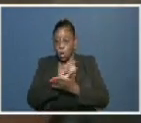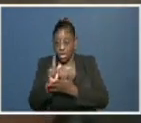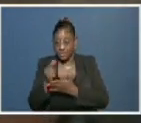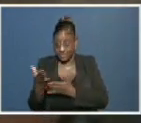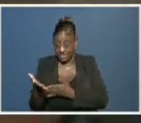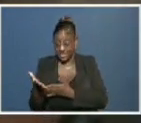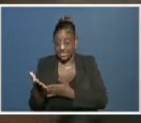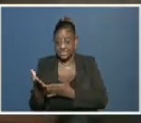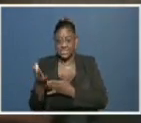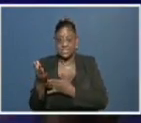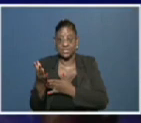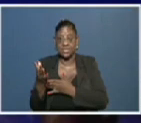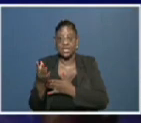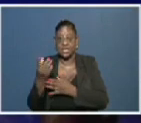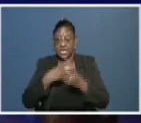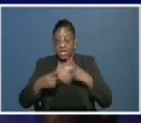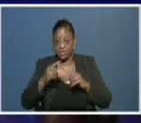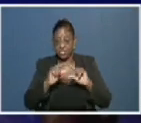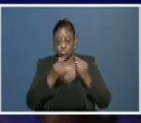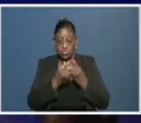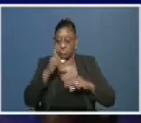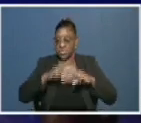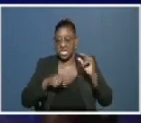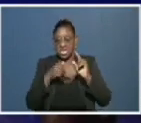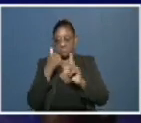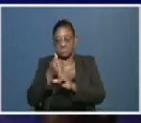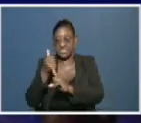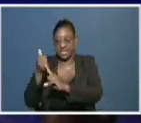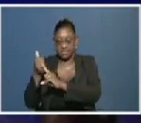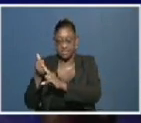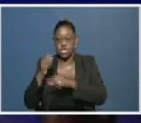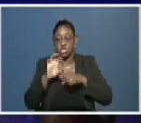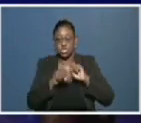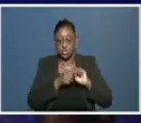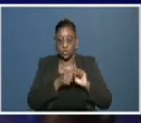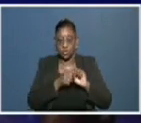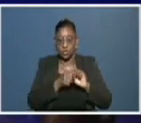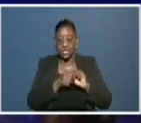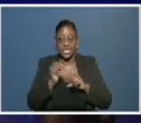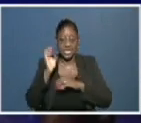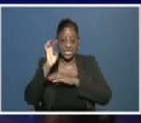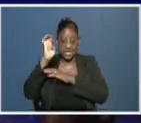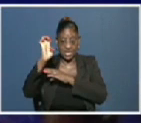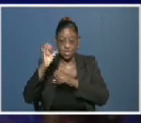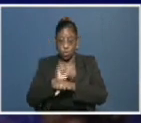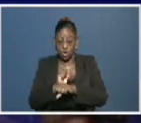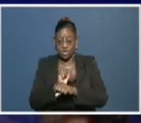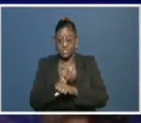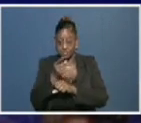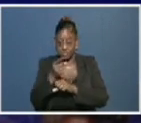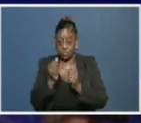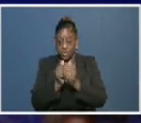really, for me, a group thing, because you can't do this thing on your own. So, you know, I work with a great team of people here at the